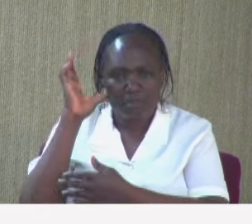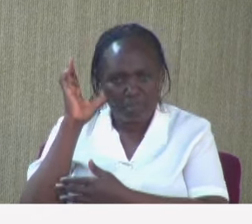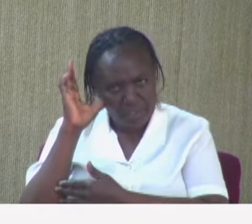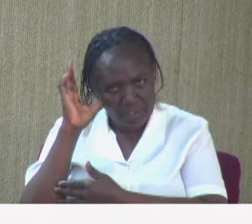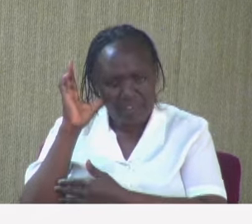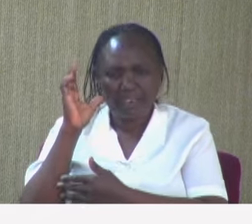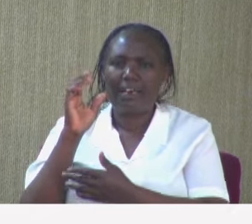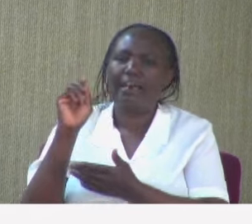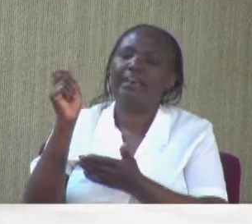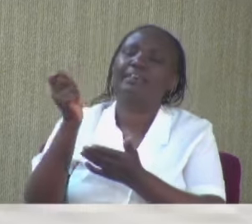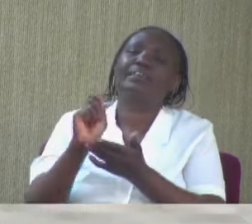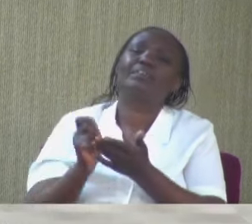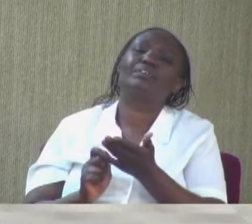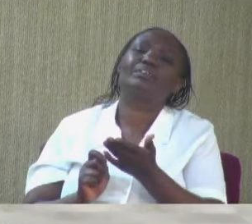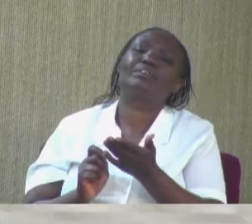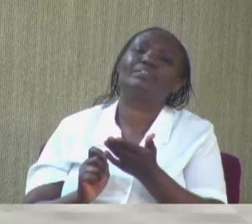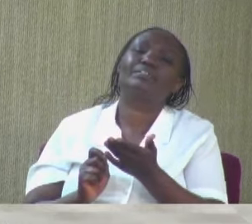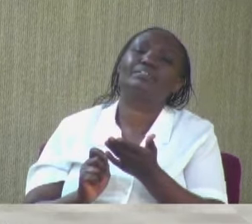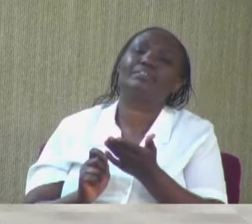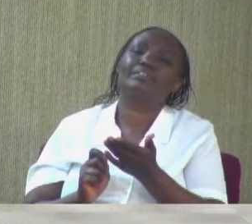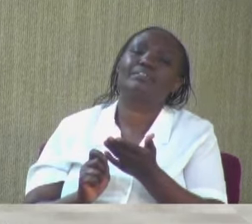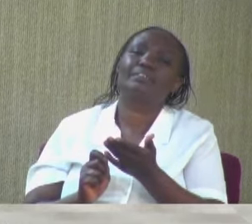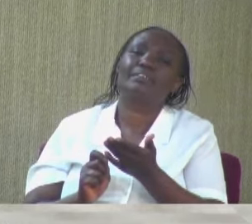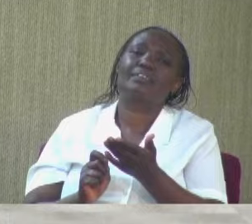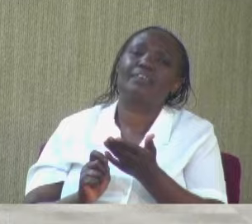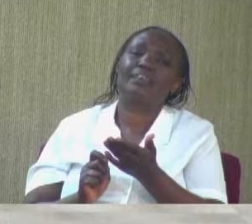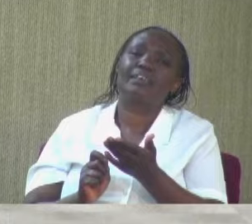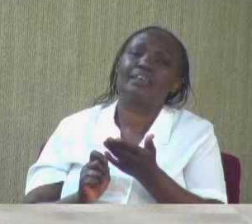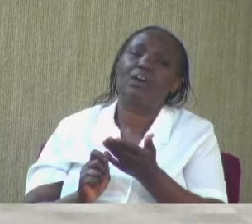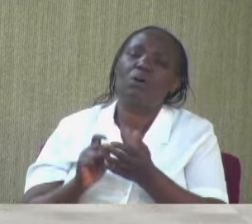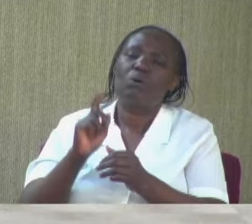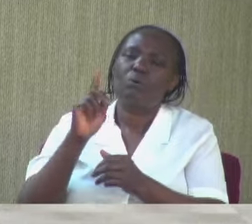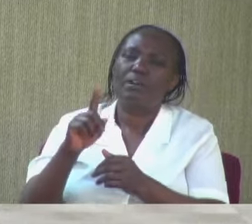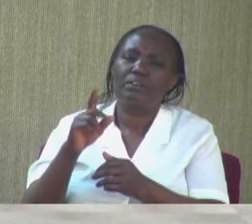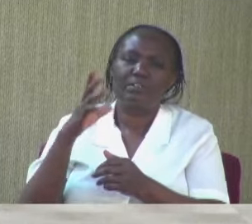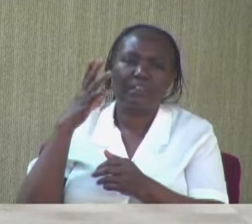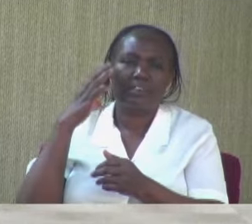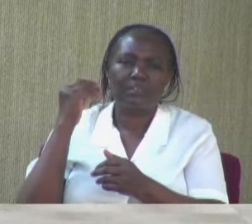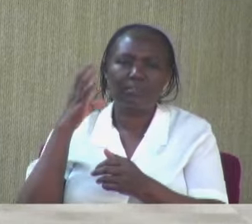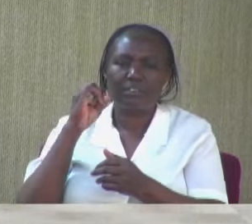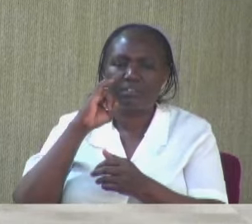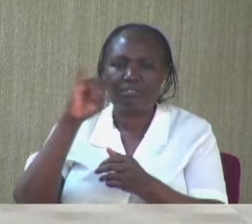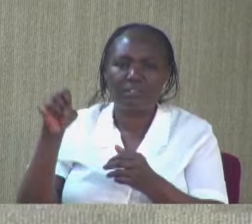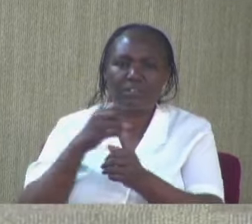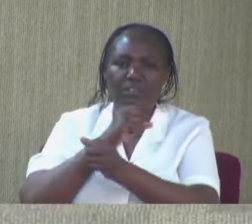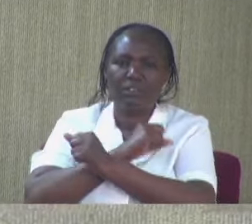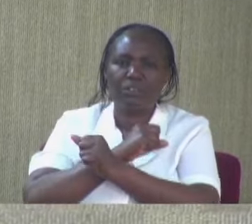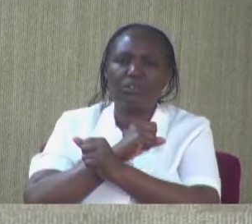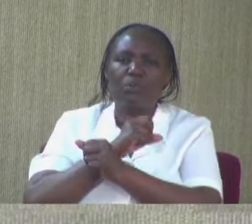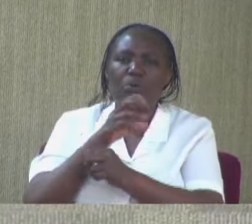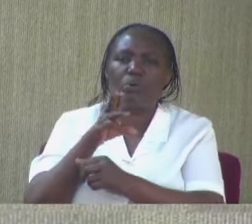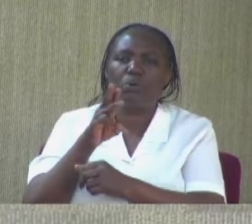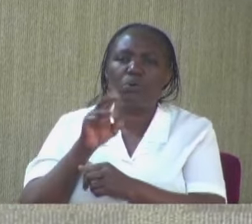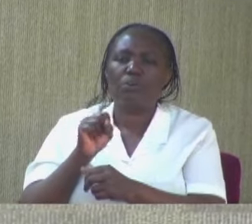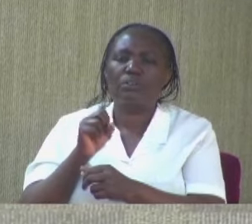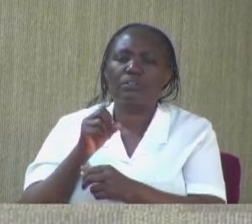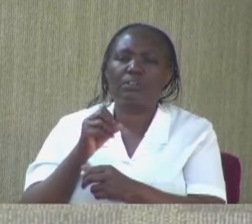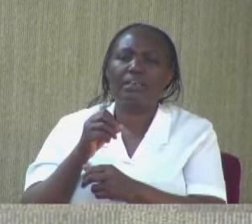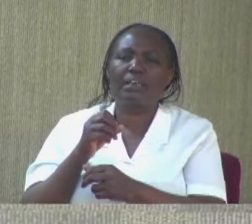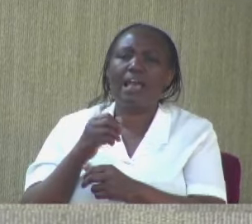readily. That in one of her visionary experiences, as John the Revelator, she had a voice commanding